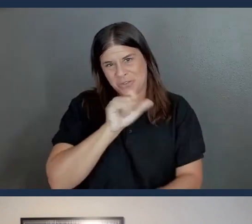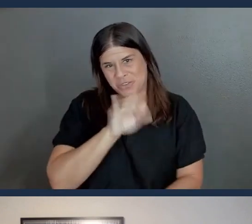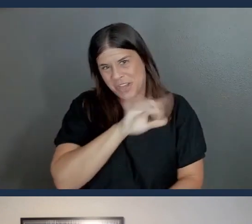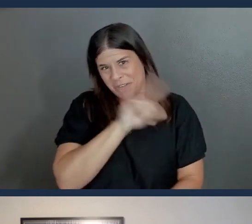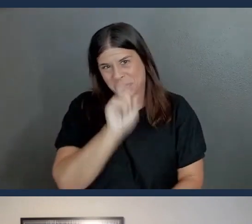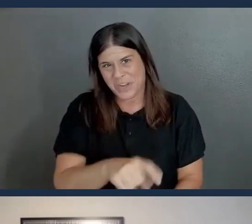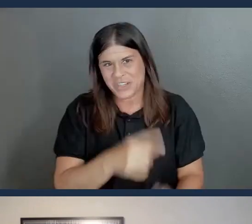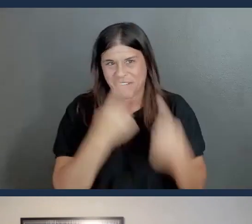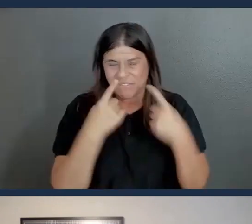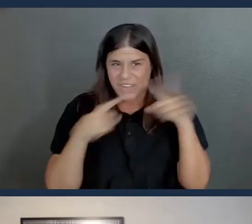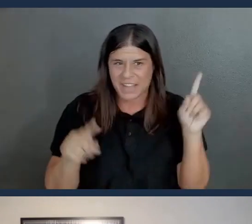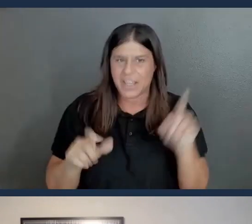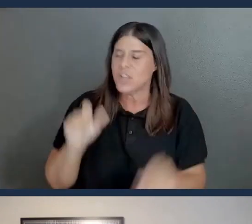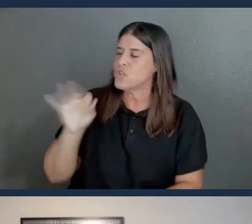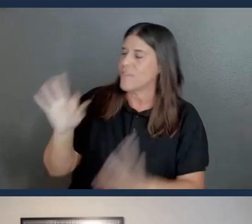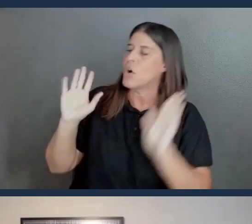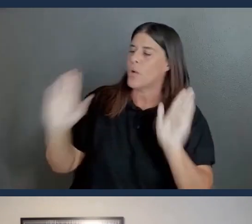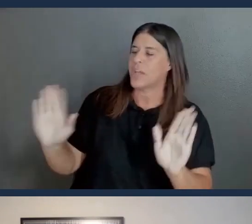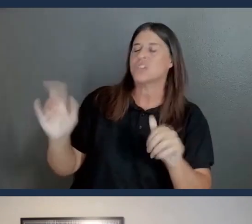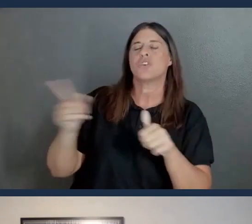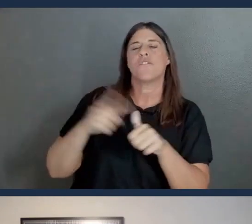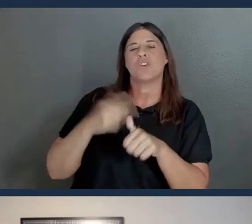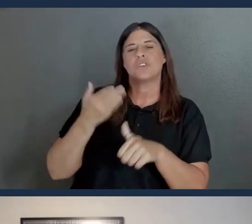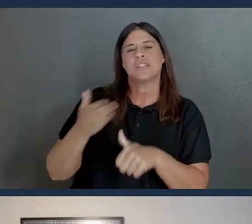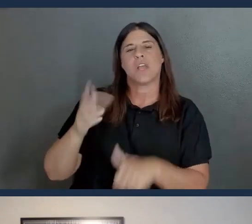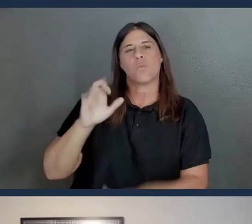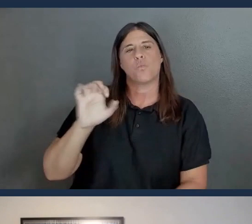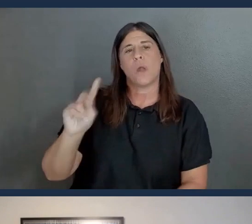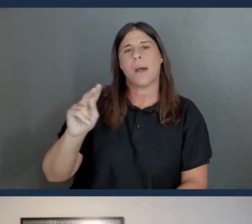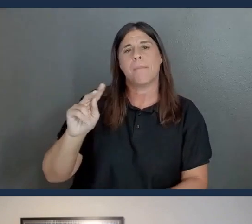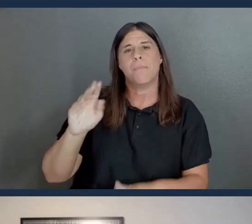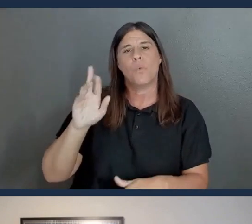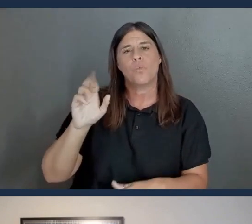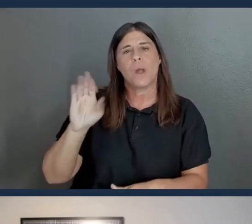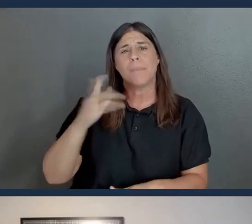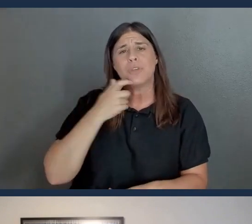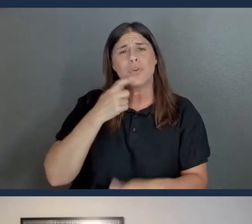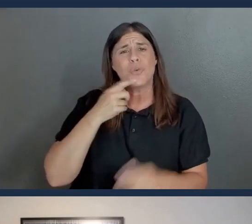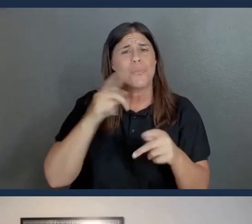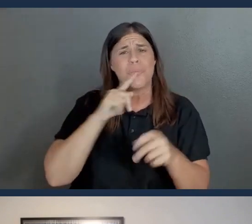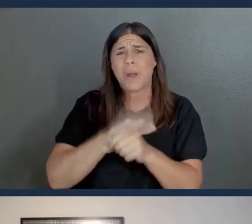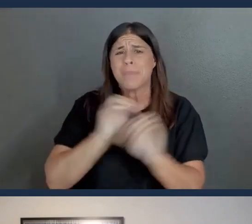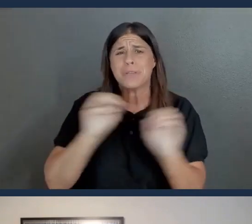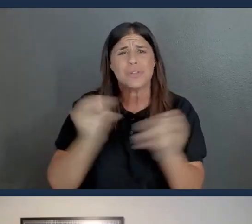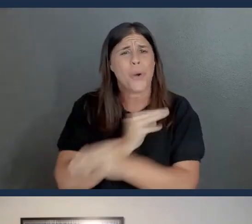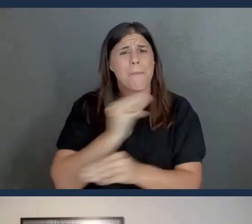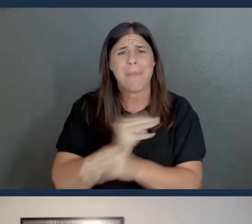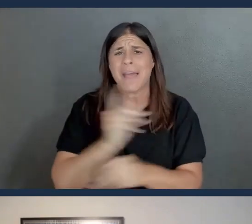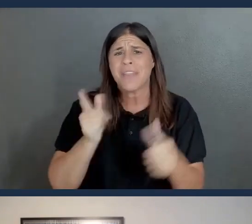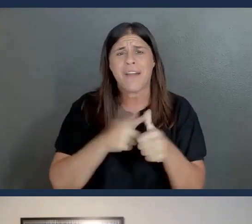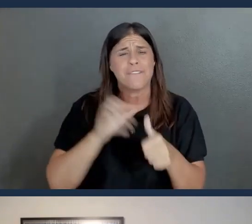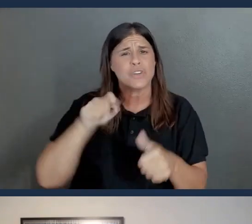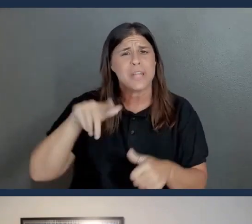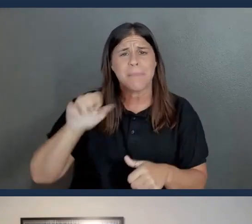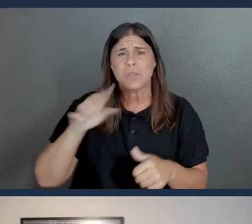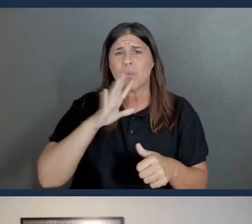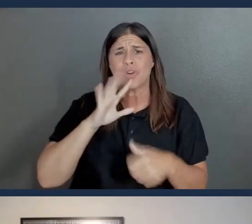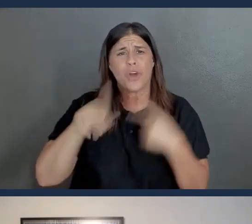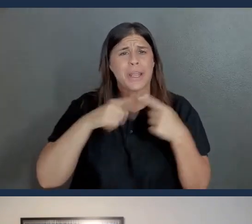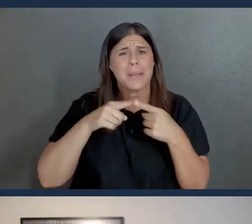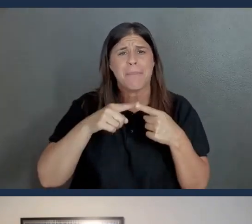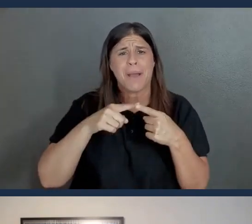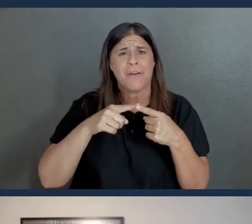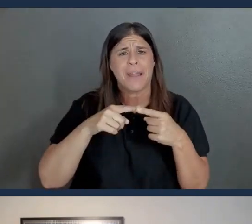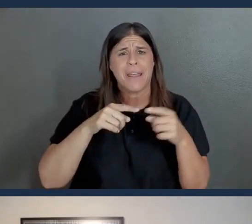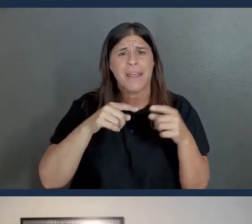finally. All right. So first of all, Rob, you promised me no math, and our first episode, and we're talking NP complete. So yeah.